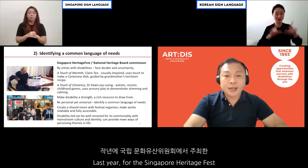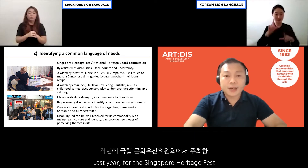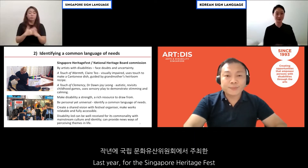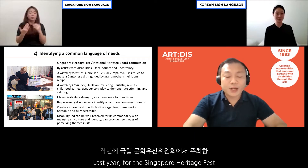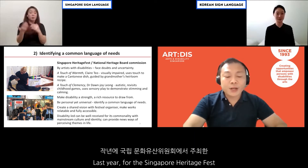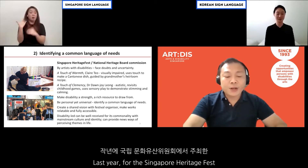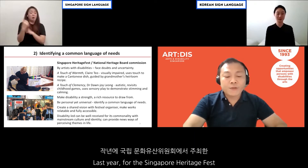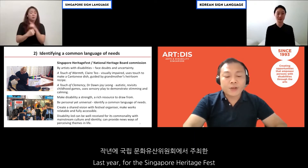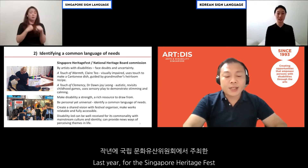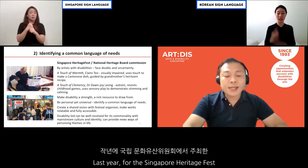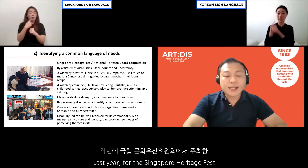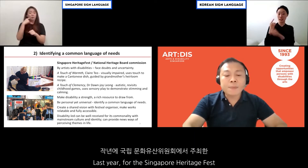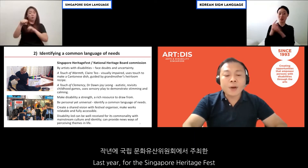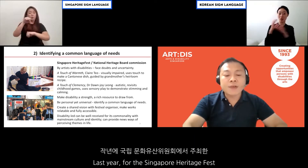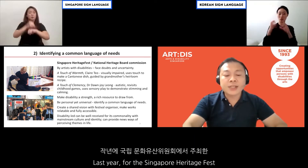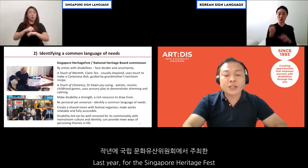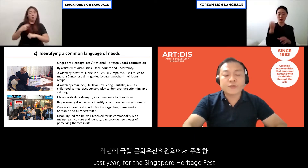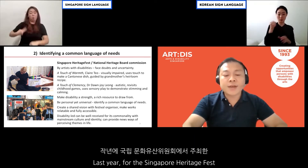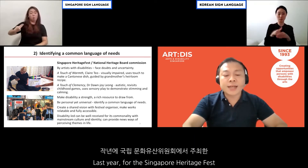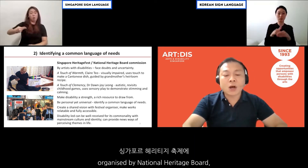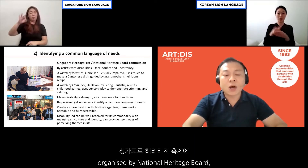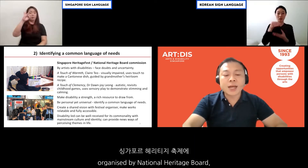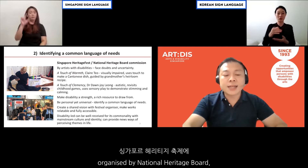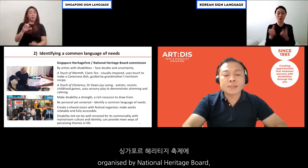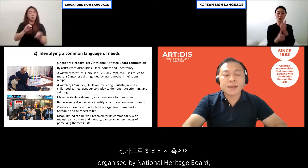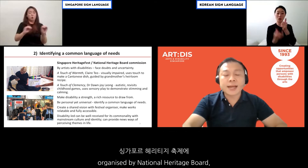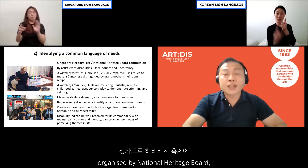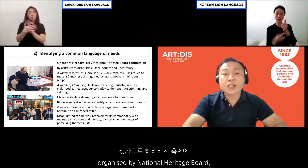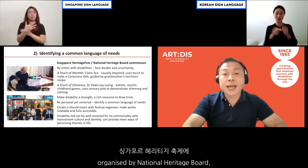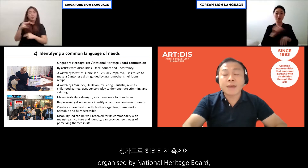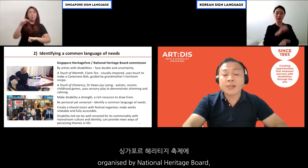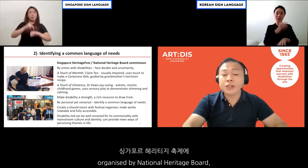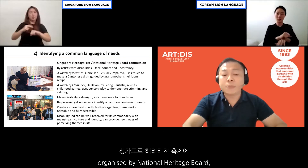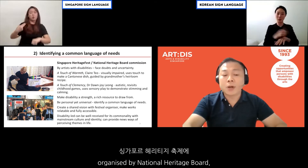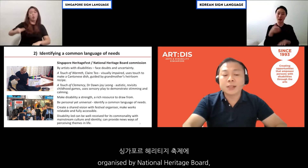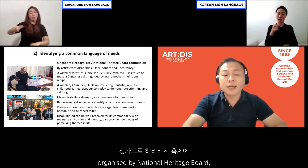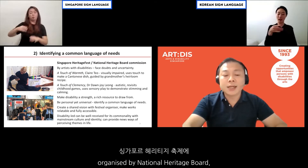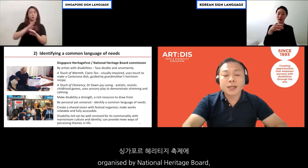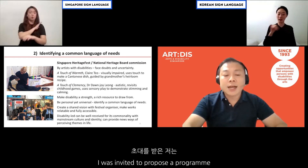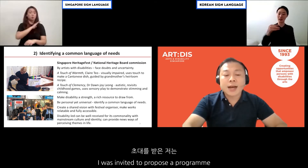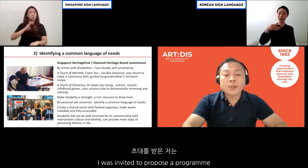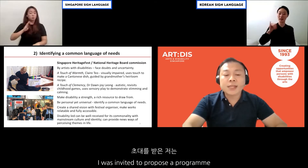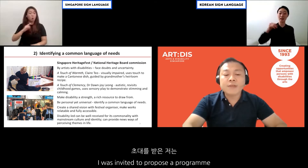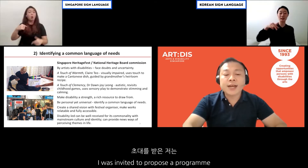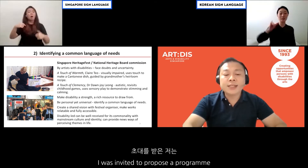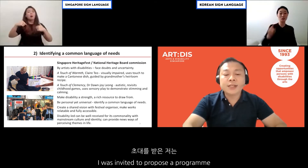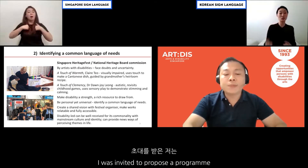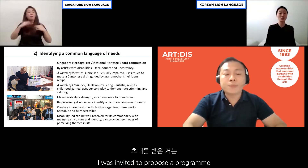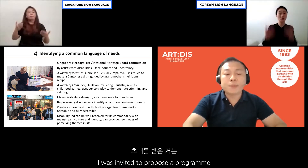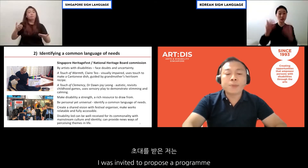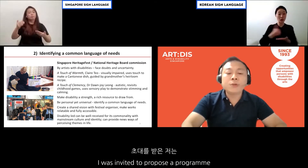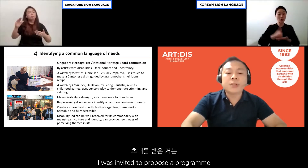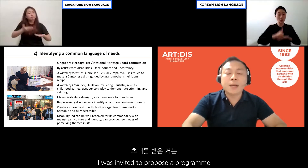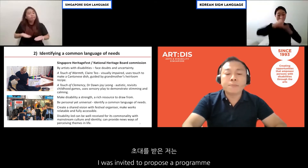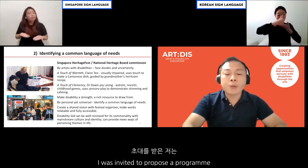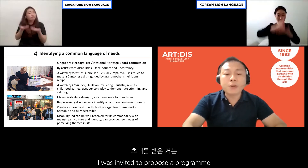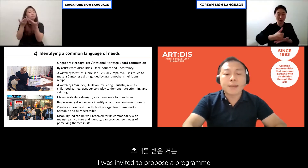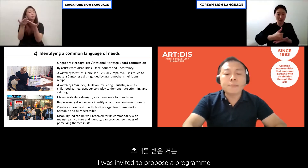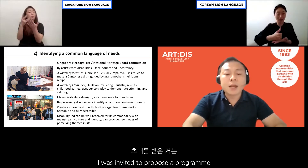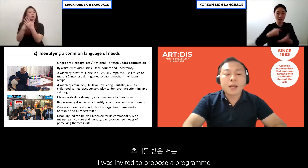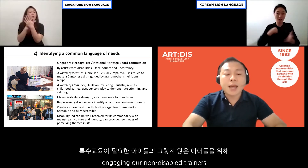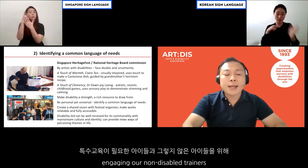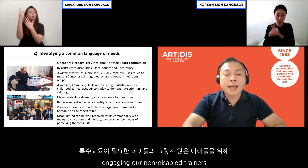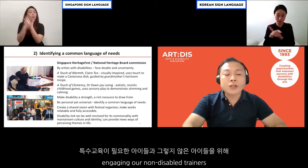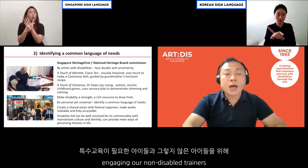Last year, for the Singapore Heritage Fest organized by National Heritage Board, I was invited to propose a